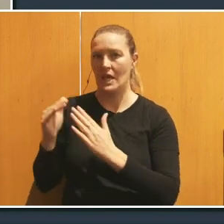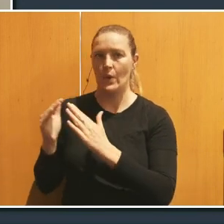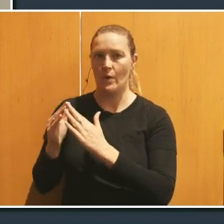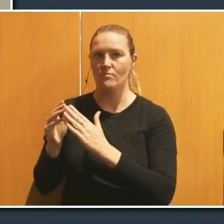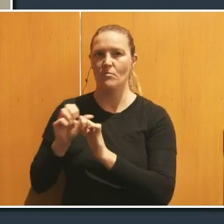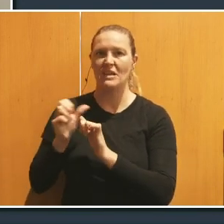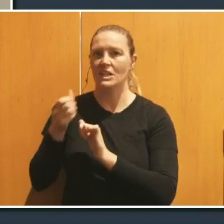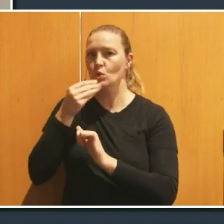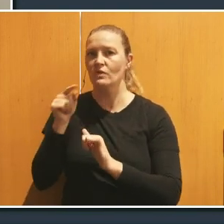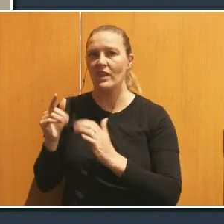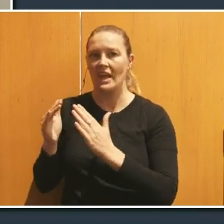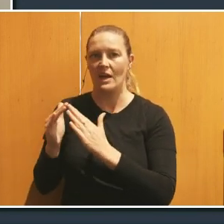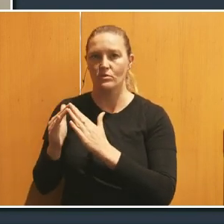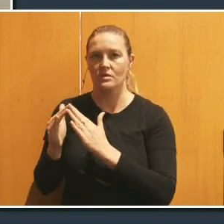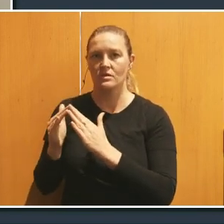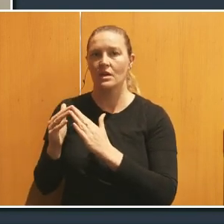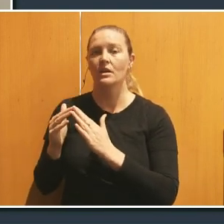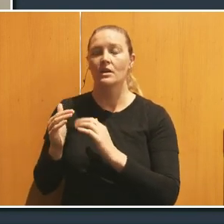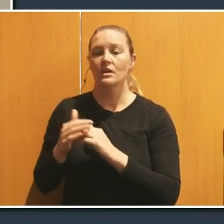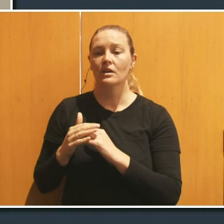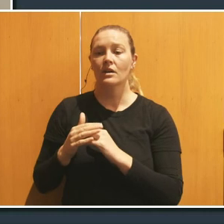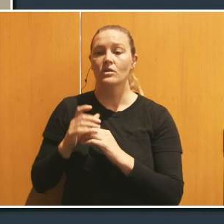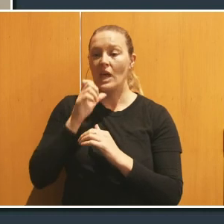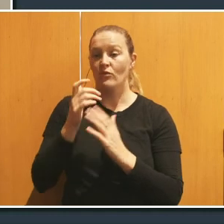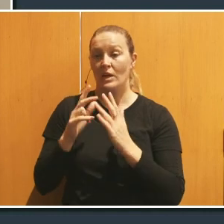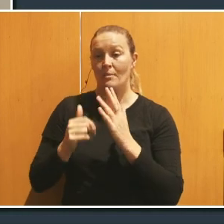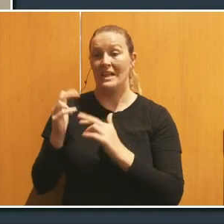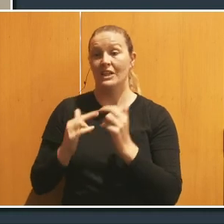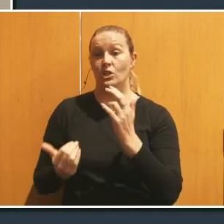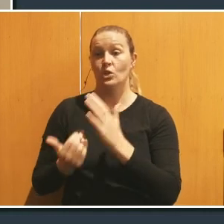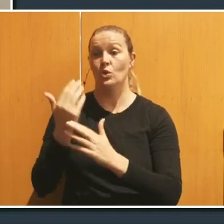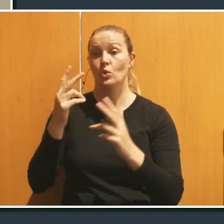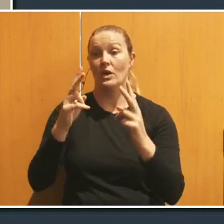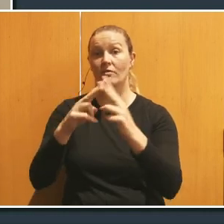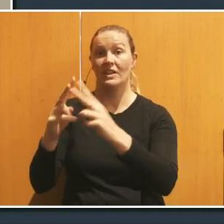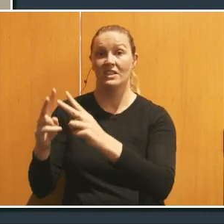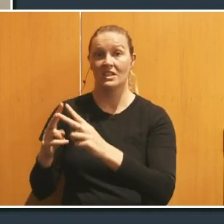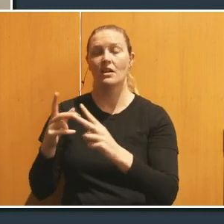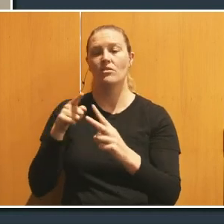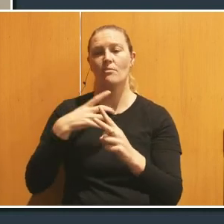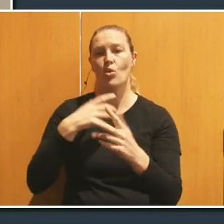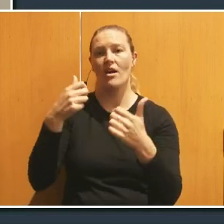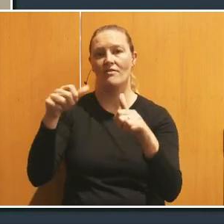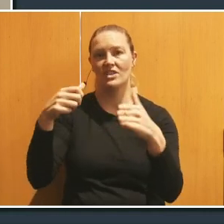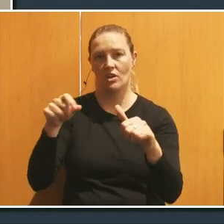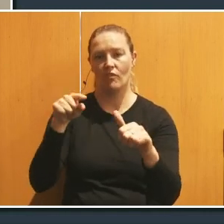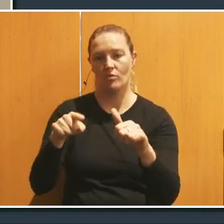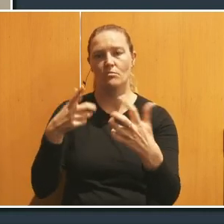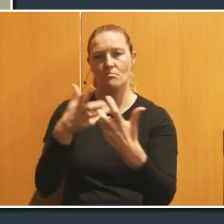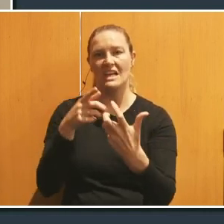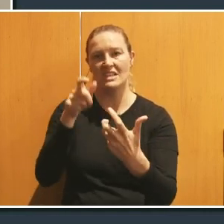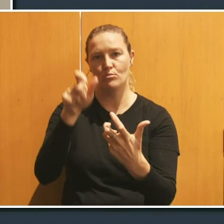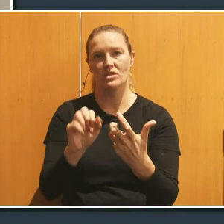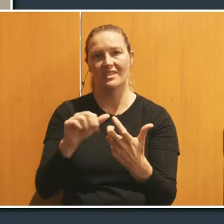that property. So not only when we're building new dwellings, are we creating homes that are more efficient, I guess, for that resident.